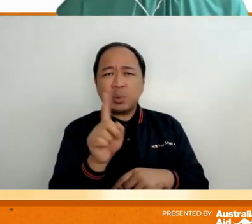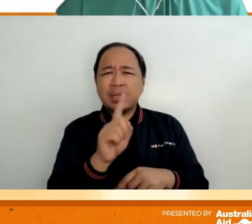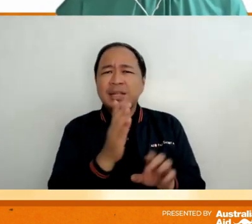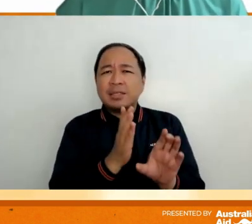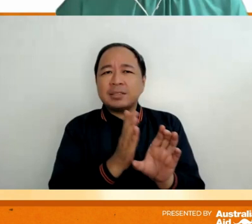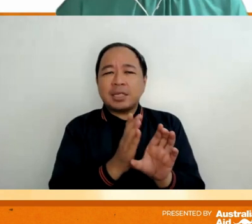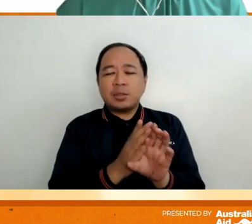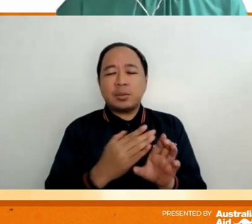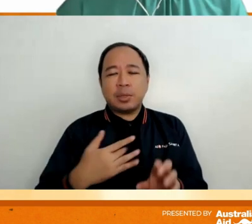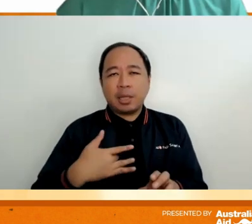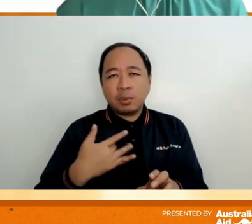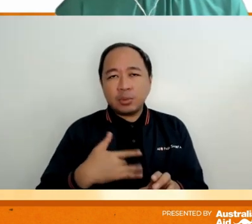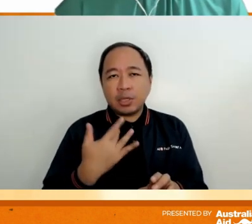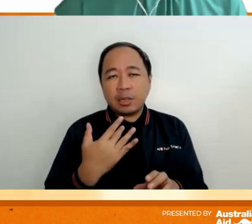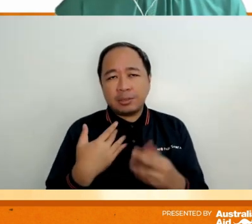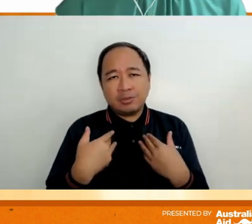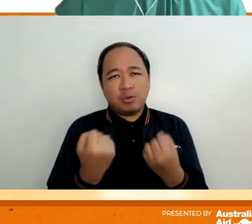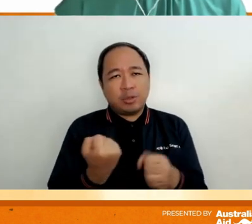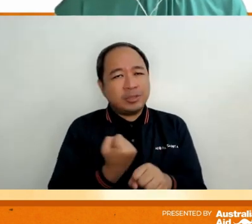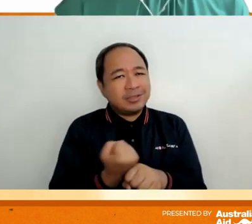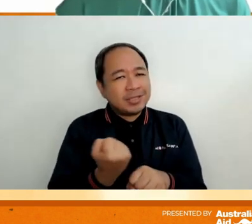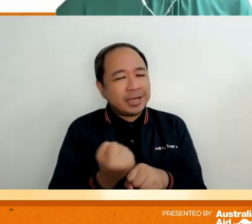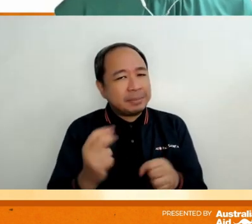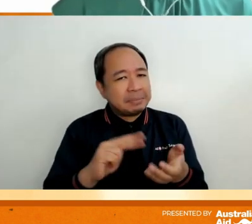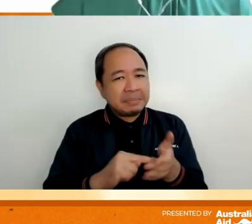psycho-emotionally resilient child? Dr. Red?